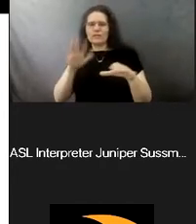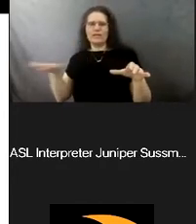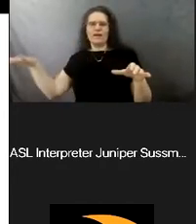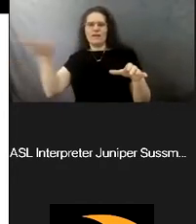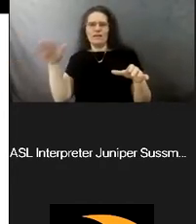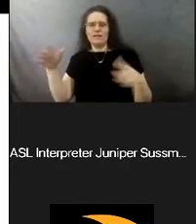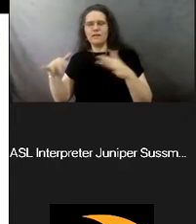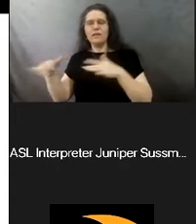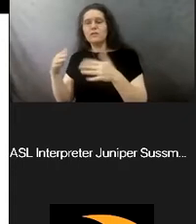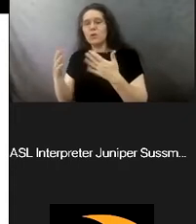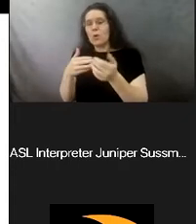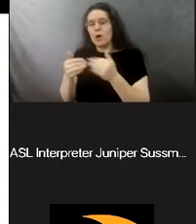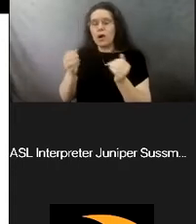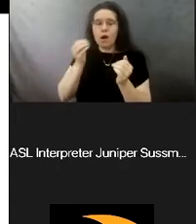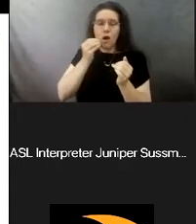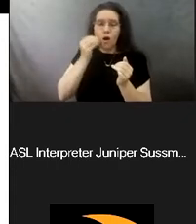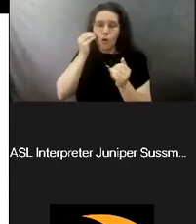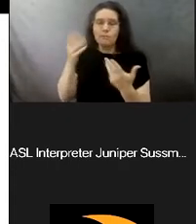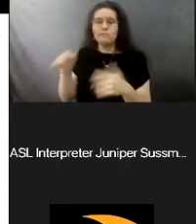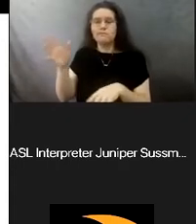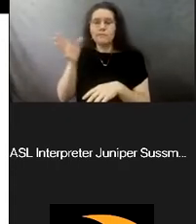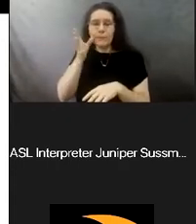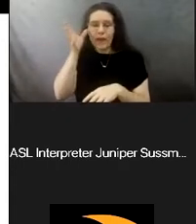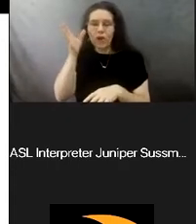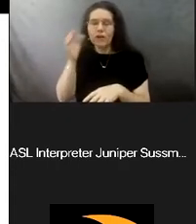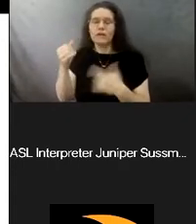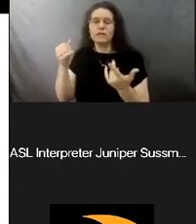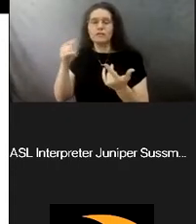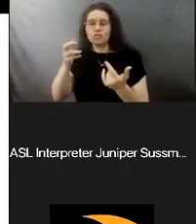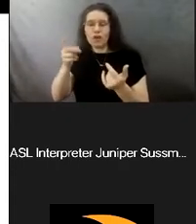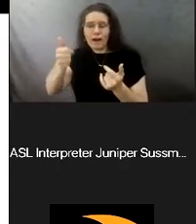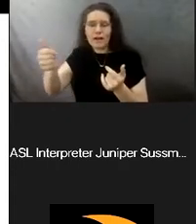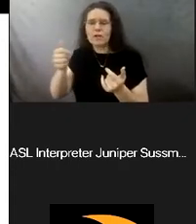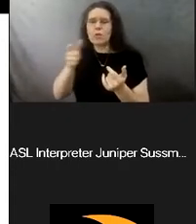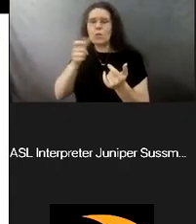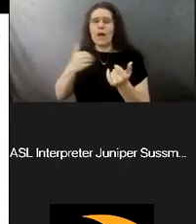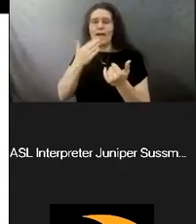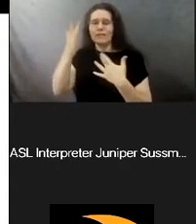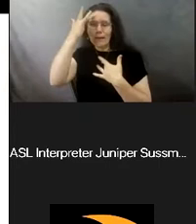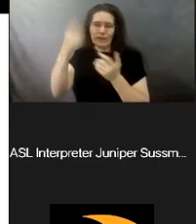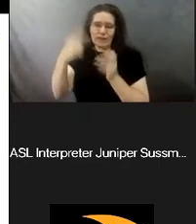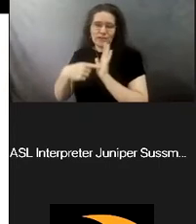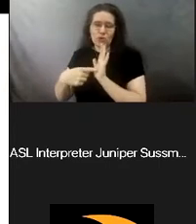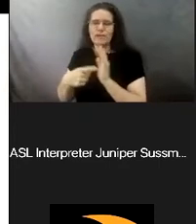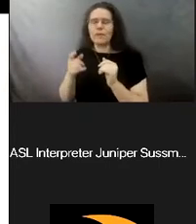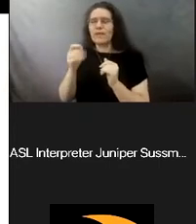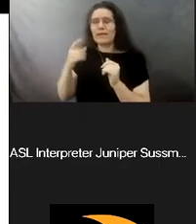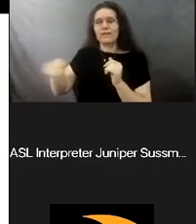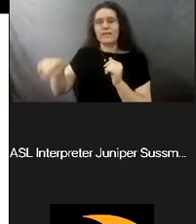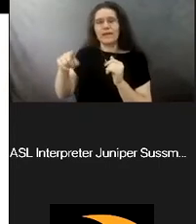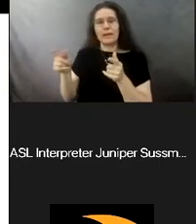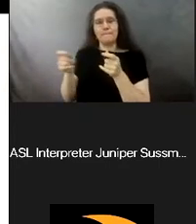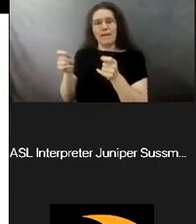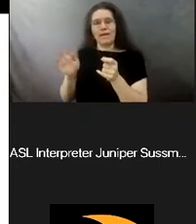it's an adult, a parent, or a child who's living with diabetes, in order for them to be successful in their management of the